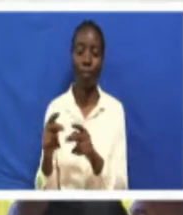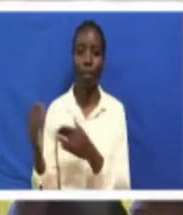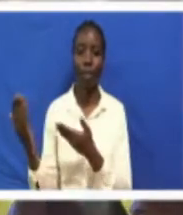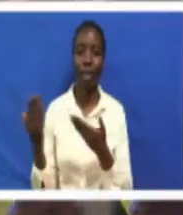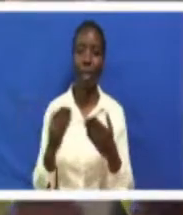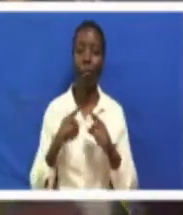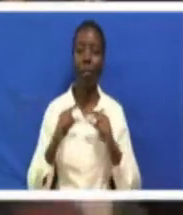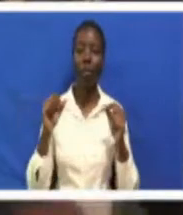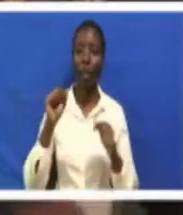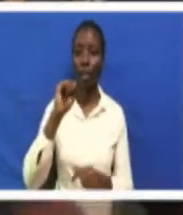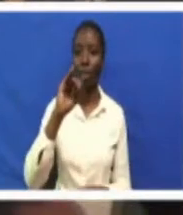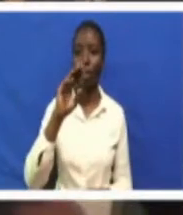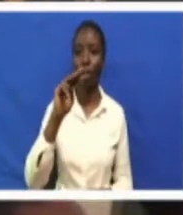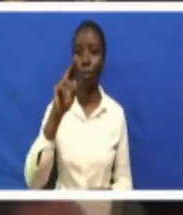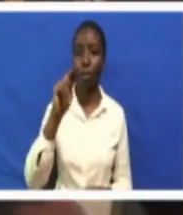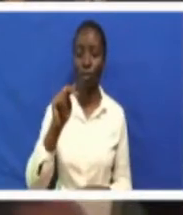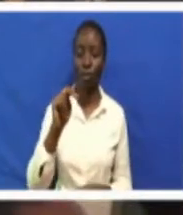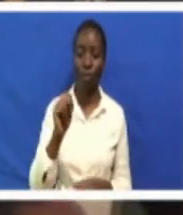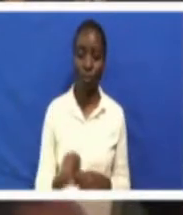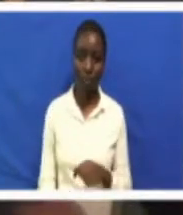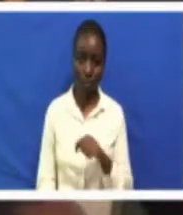Simon says